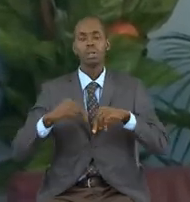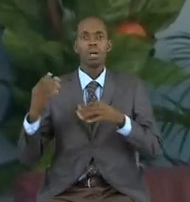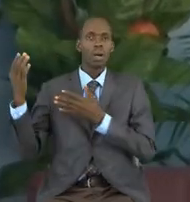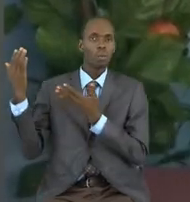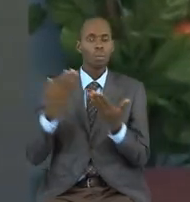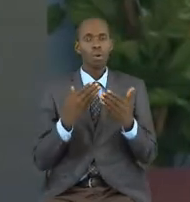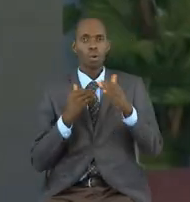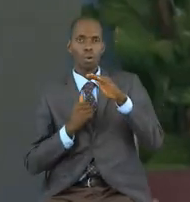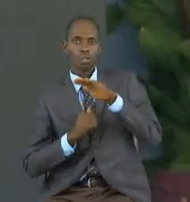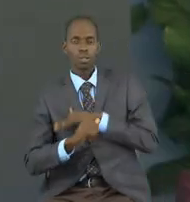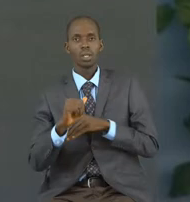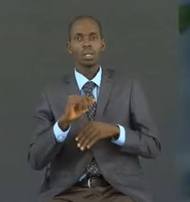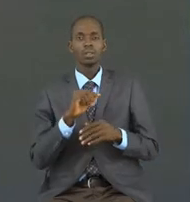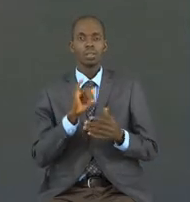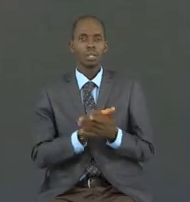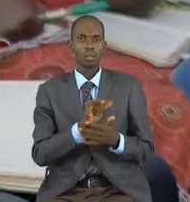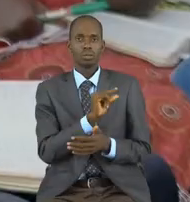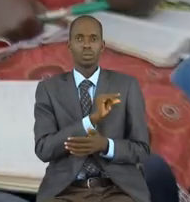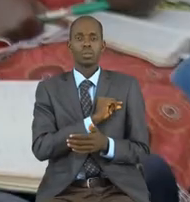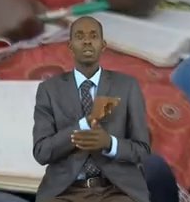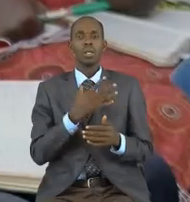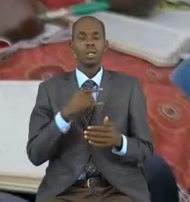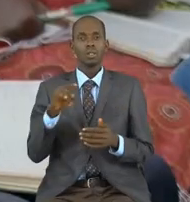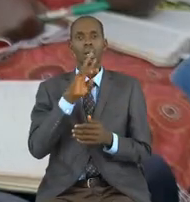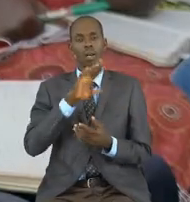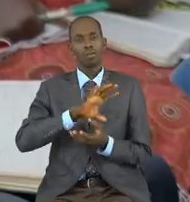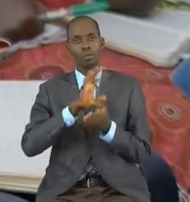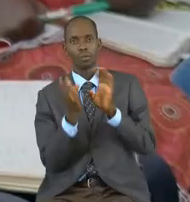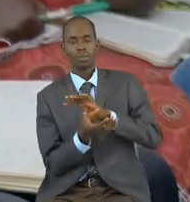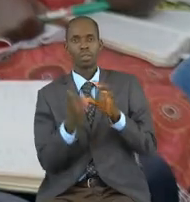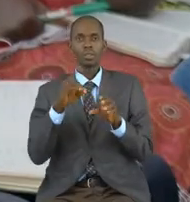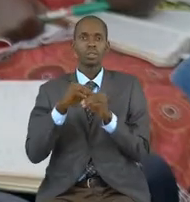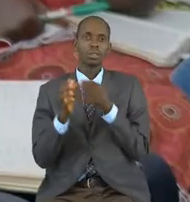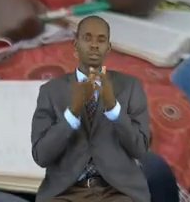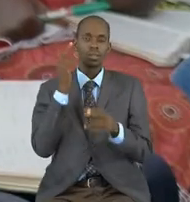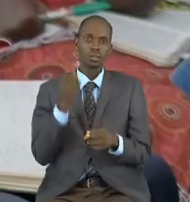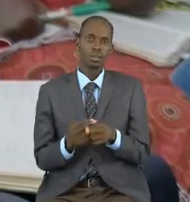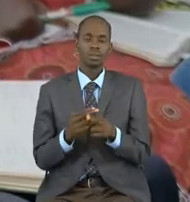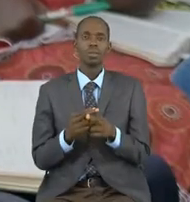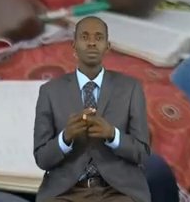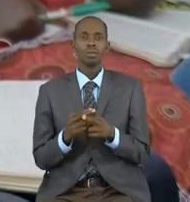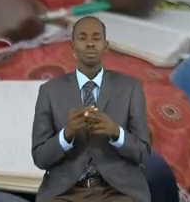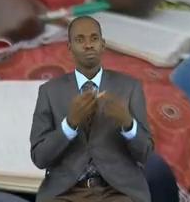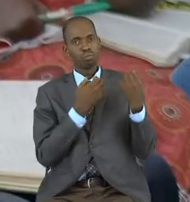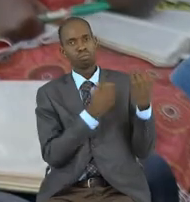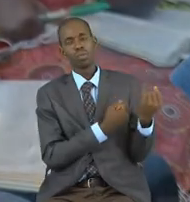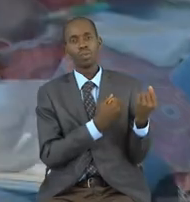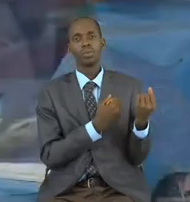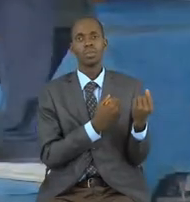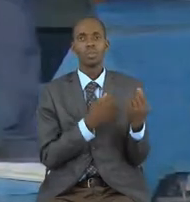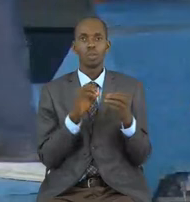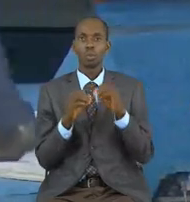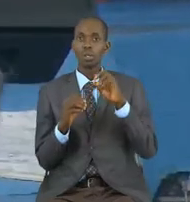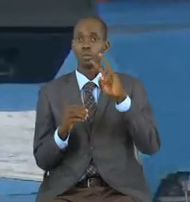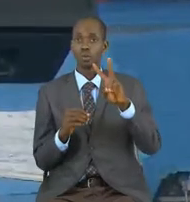conviction and they are converted in Jesus' name. Amen. Boldness, that's what we have. Look at number two here.